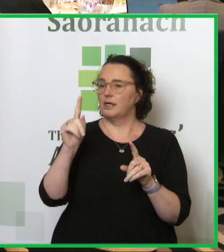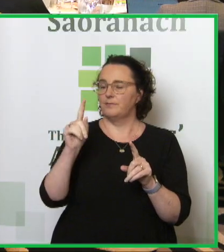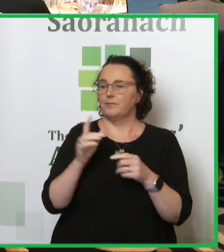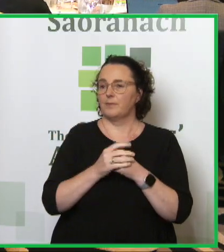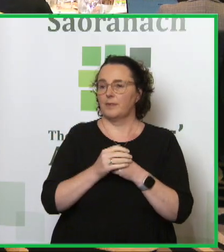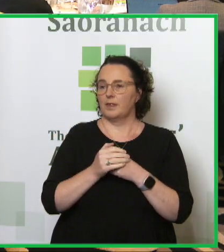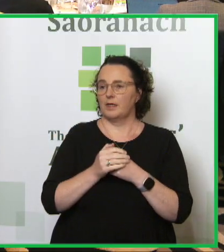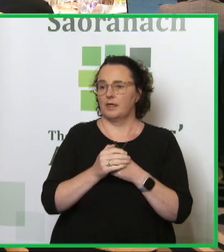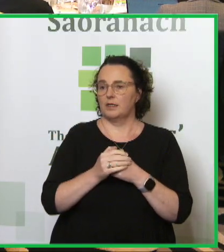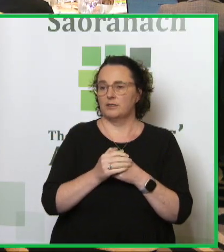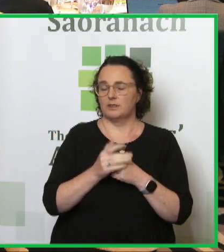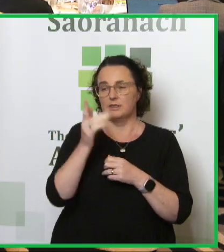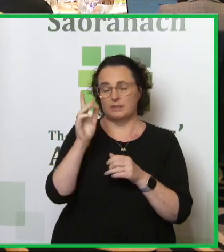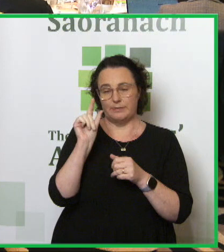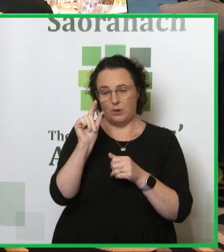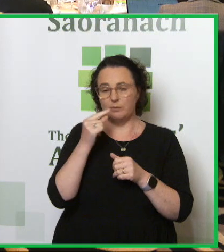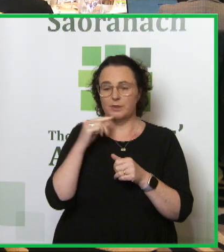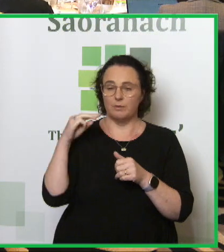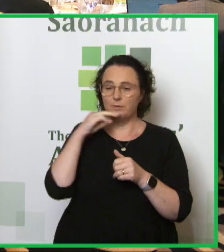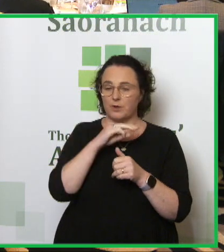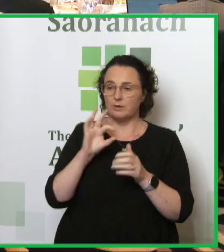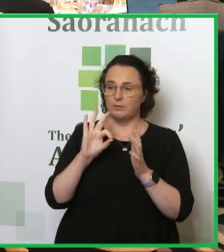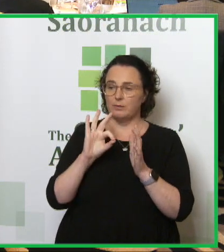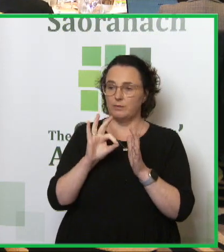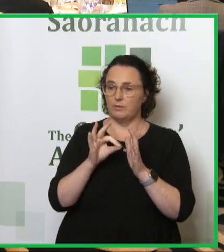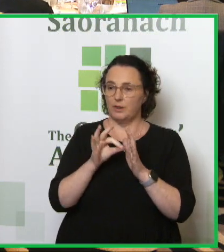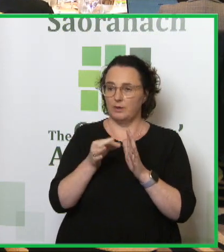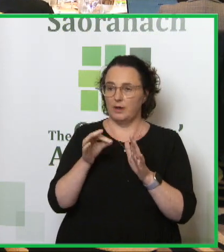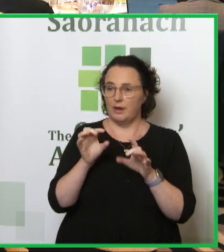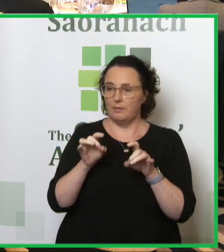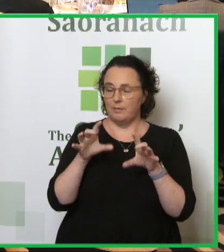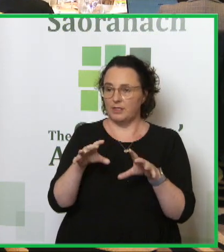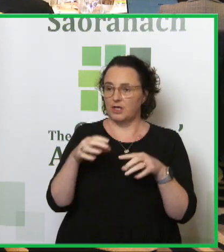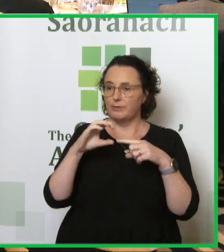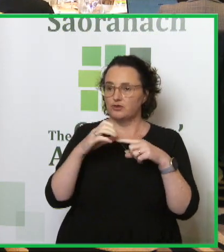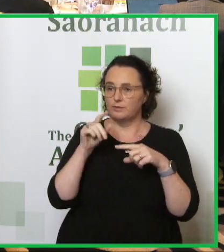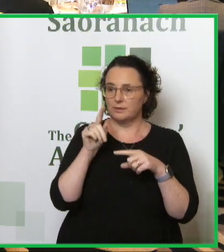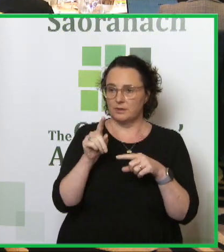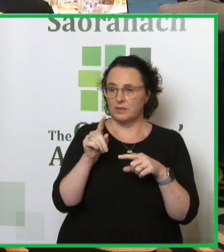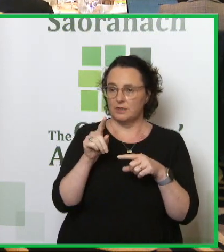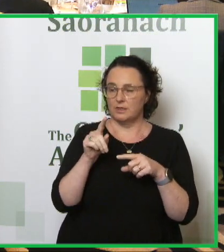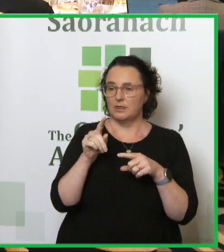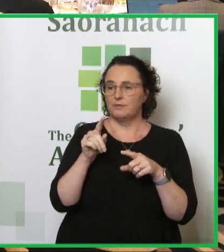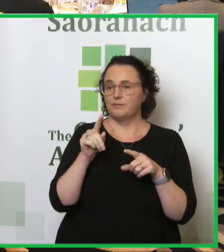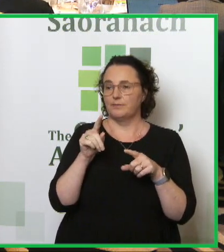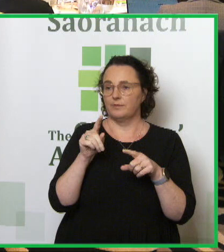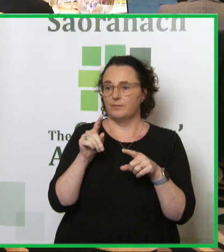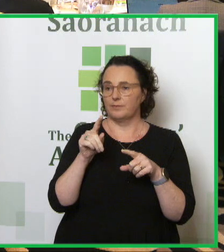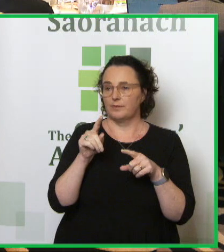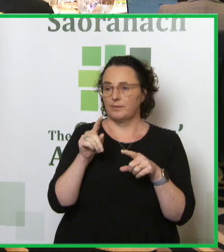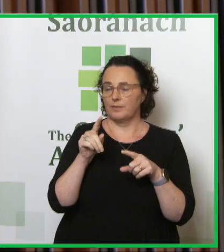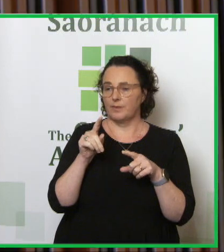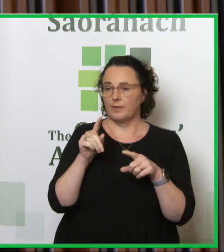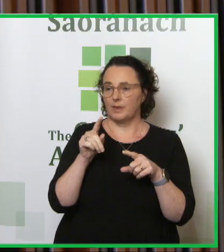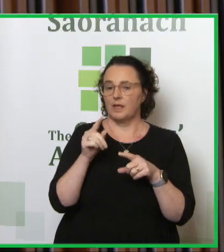Just a small but important point on the DMT, psilocybin, mushrooms, ayahuasca, ibogaine. All of these are very